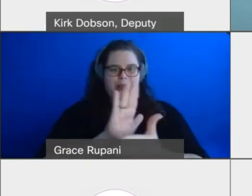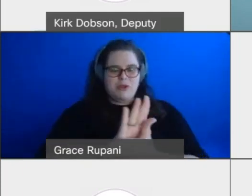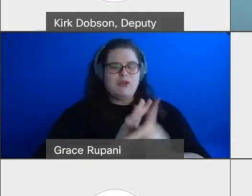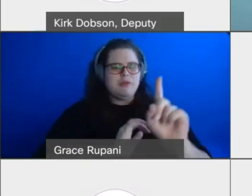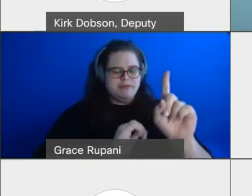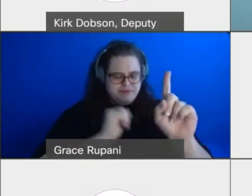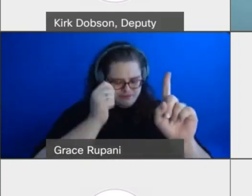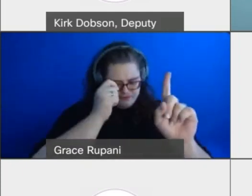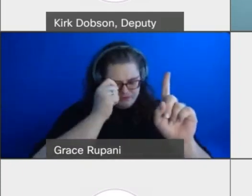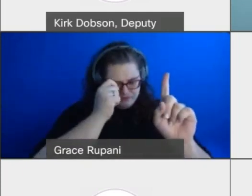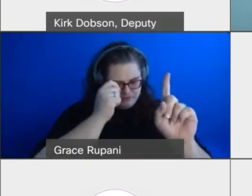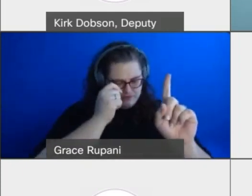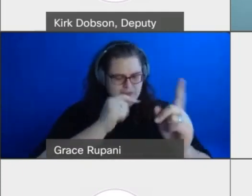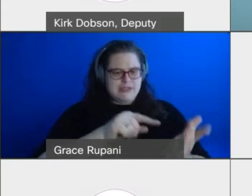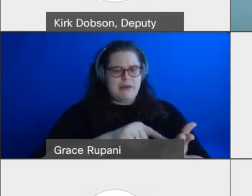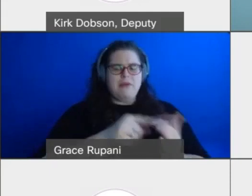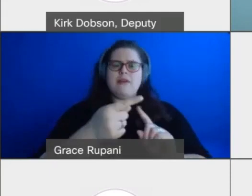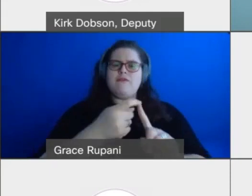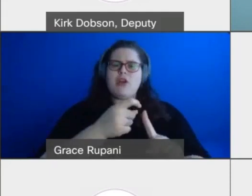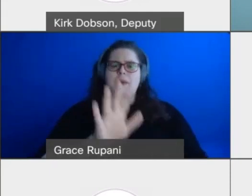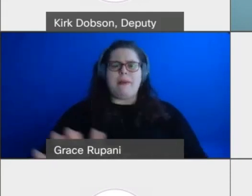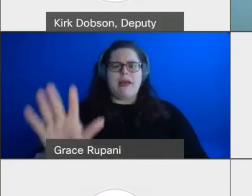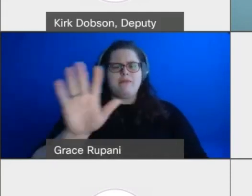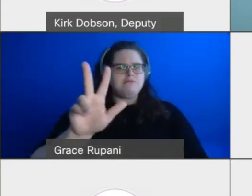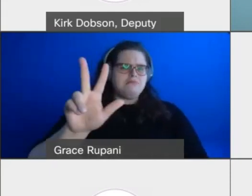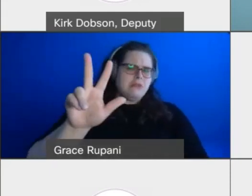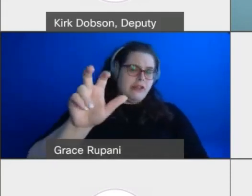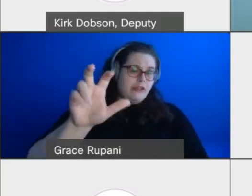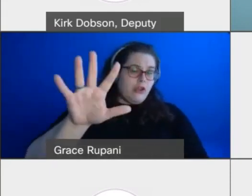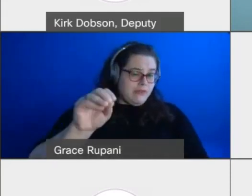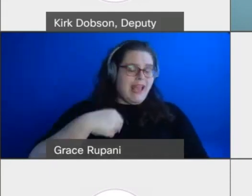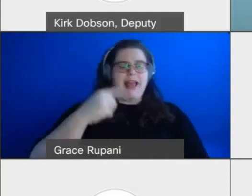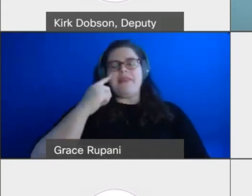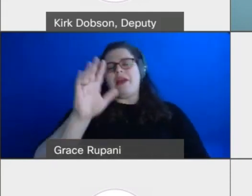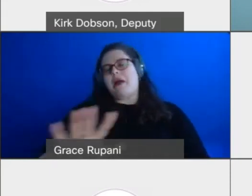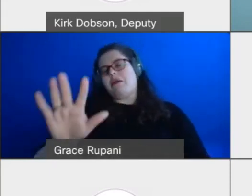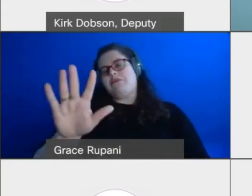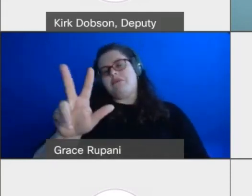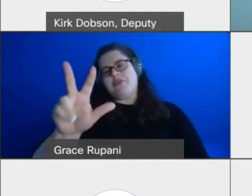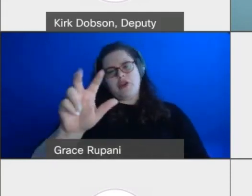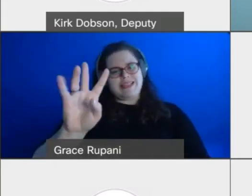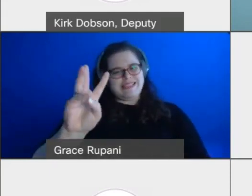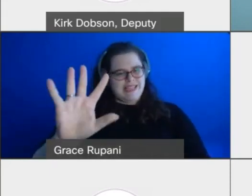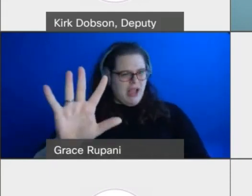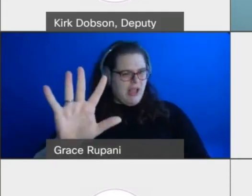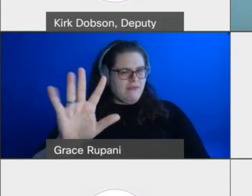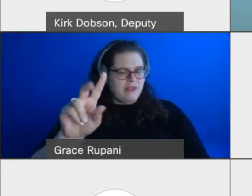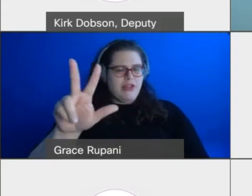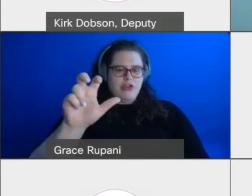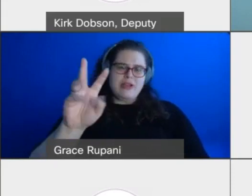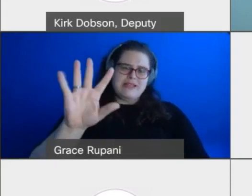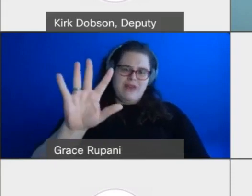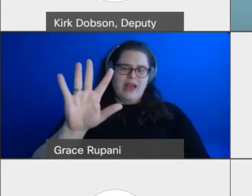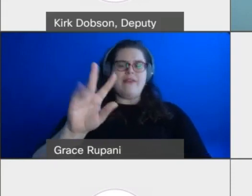about 350, give or take, I think it's like 365. And so it's 80%